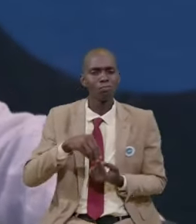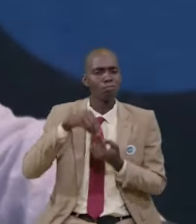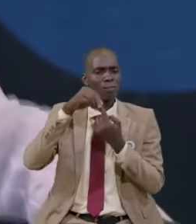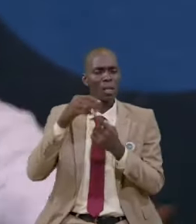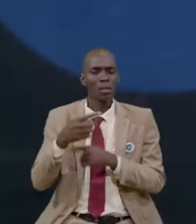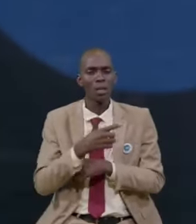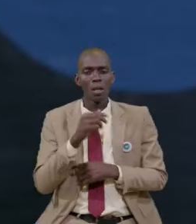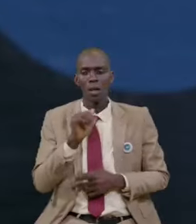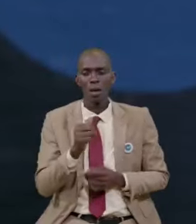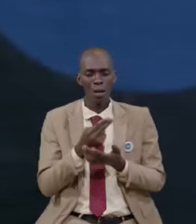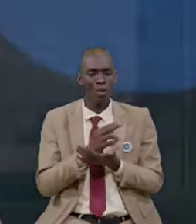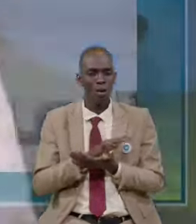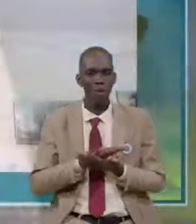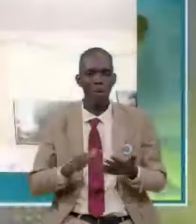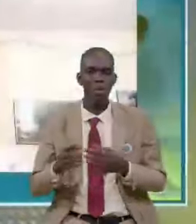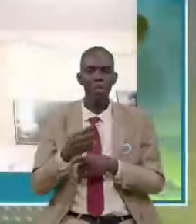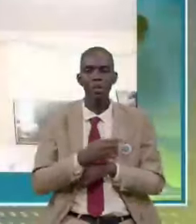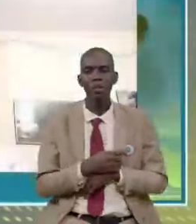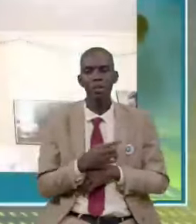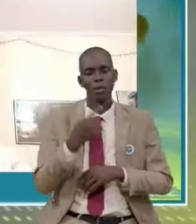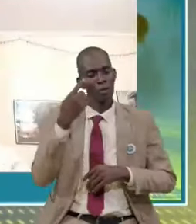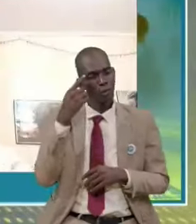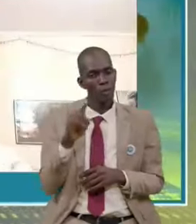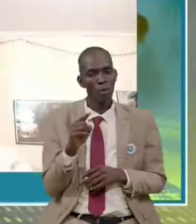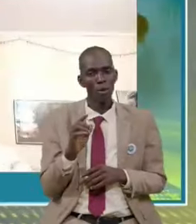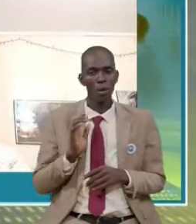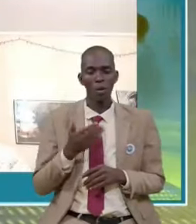day of a faithful preparation. We're